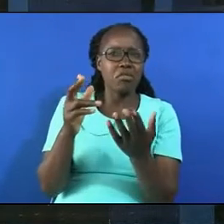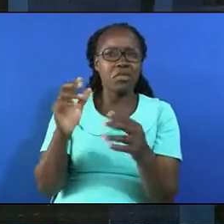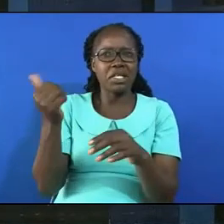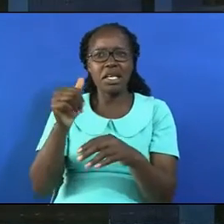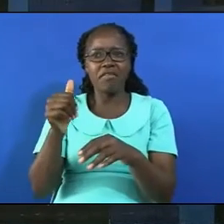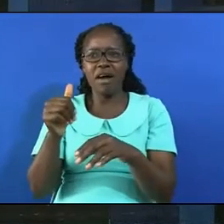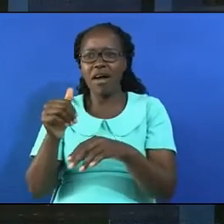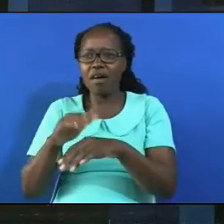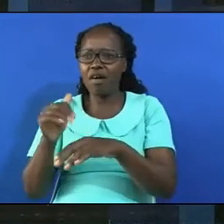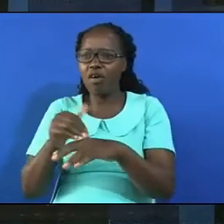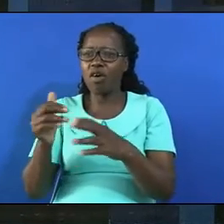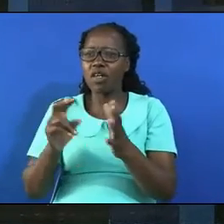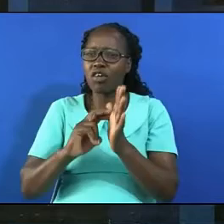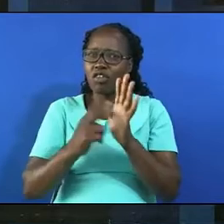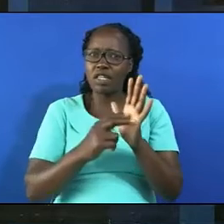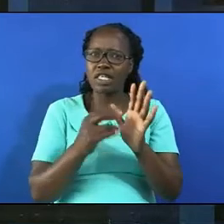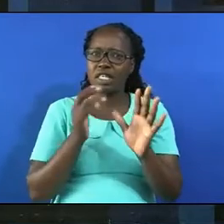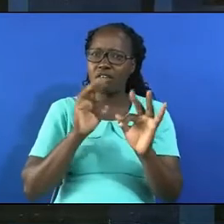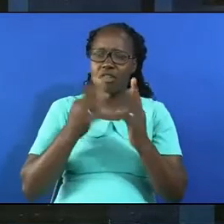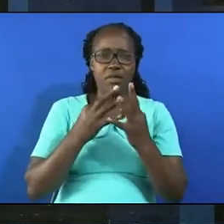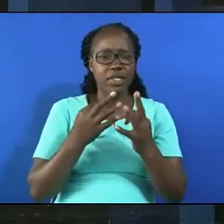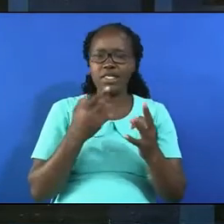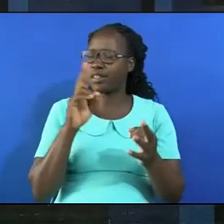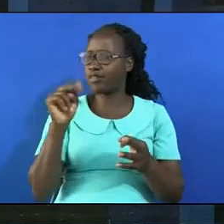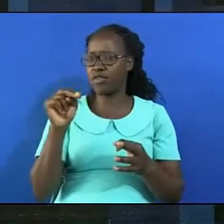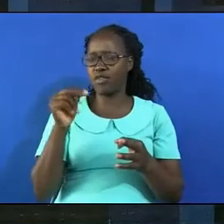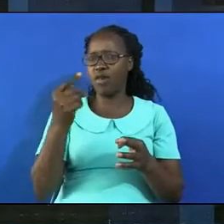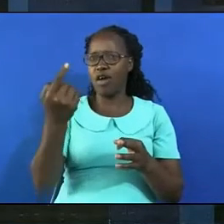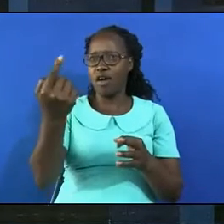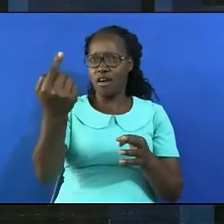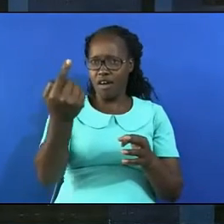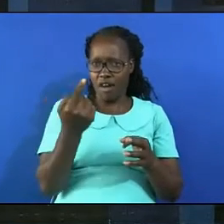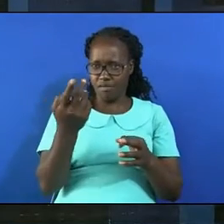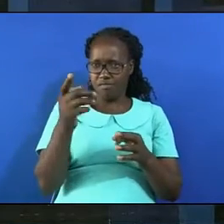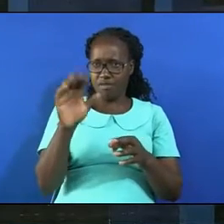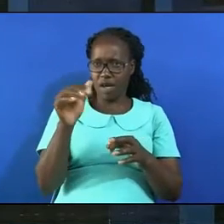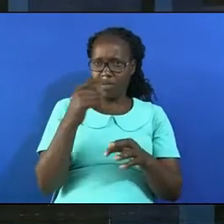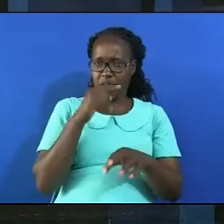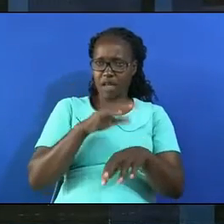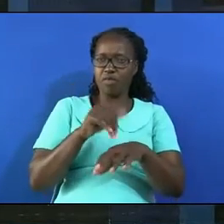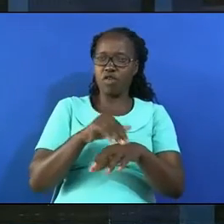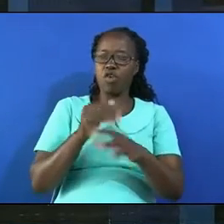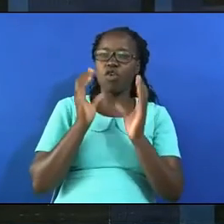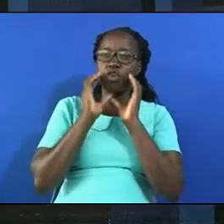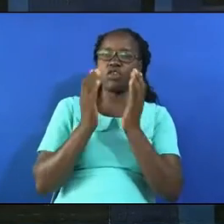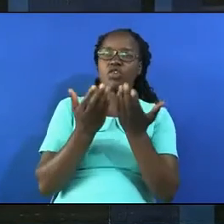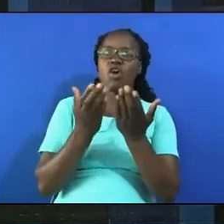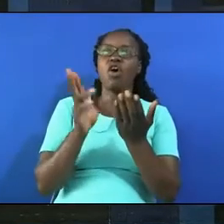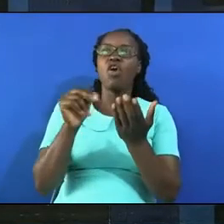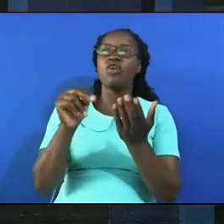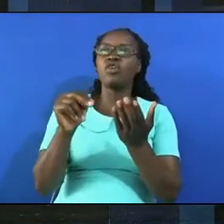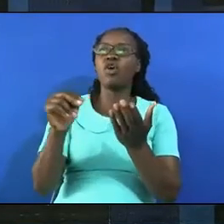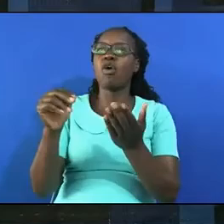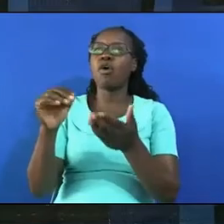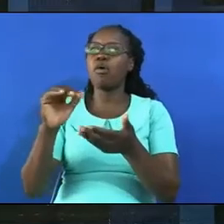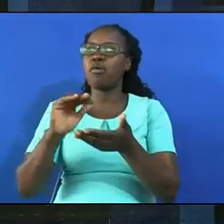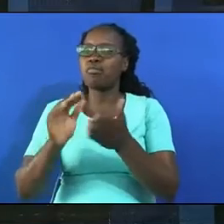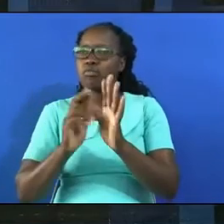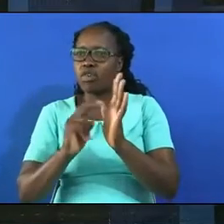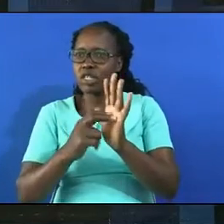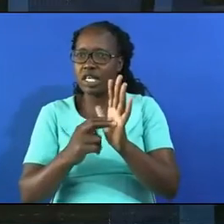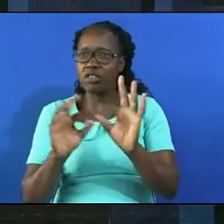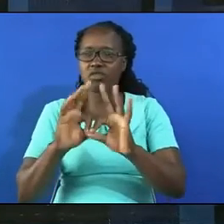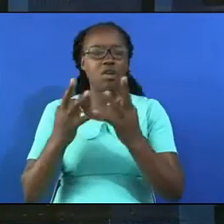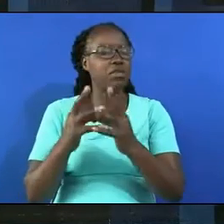to his family. He said, Abraham, come. When God called Noah, he made no reference to his family. He